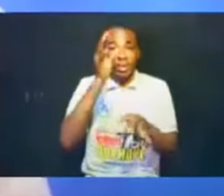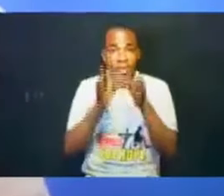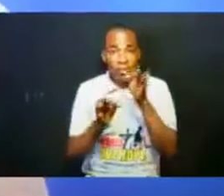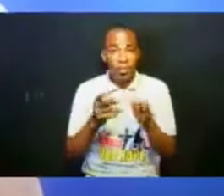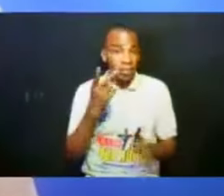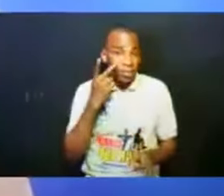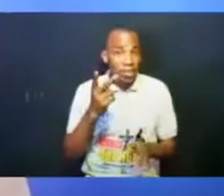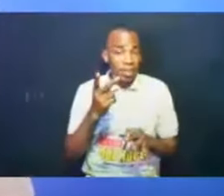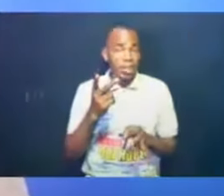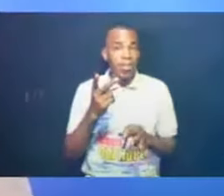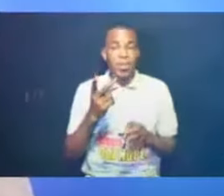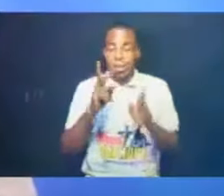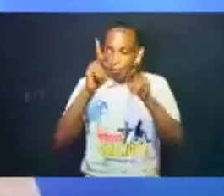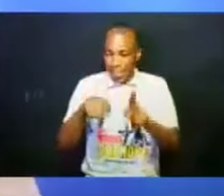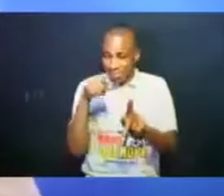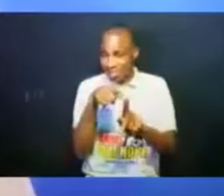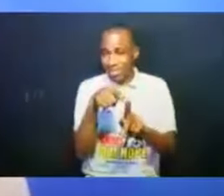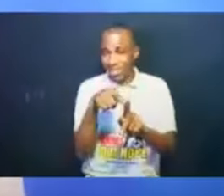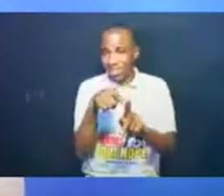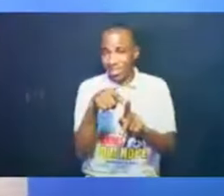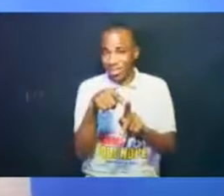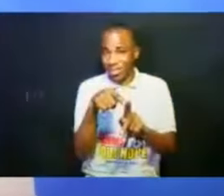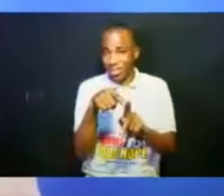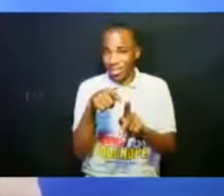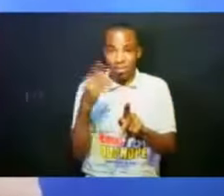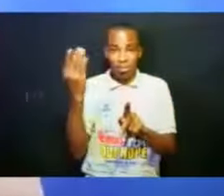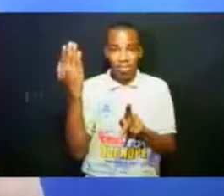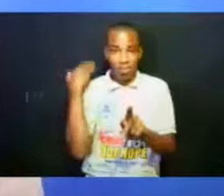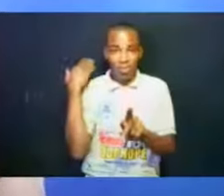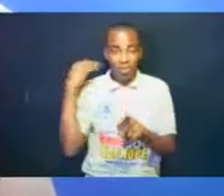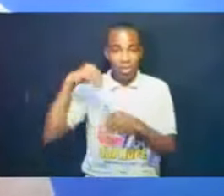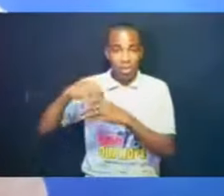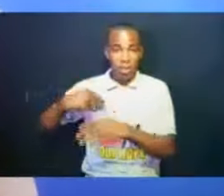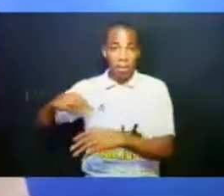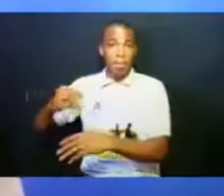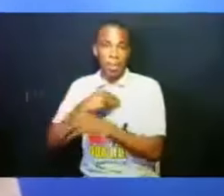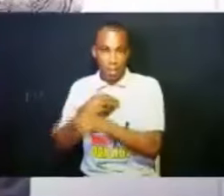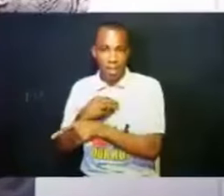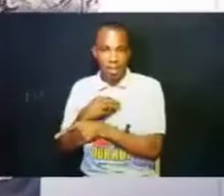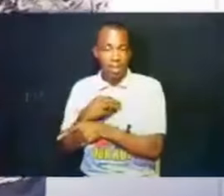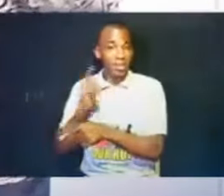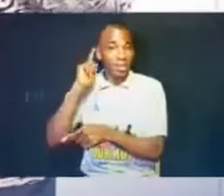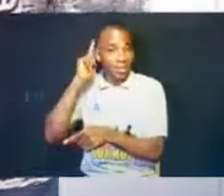group and he is fighting the group, that person is